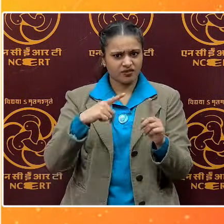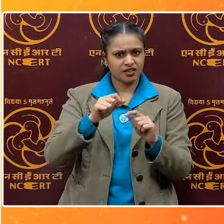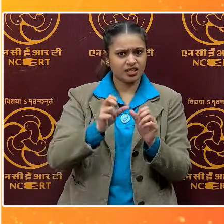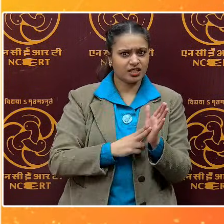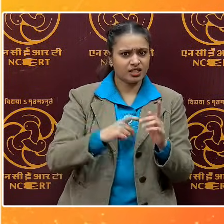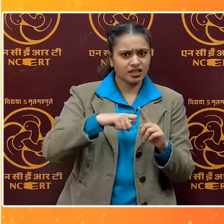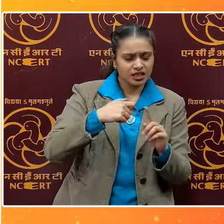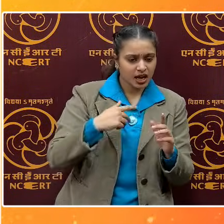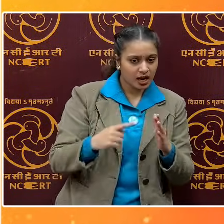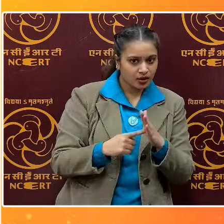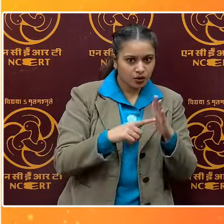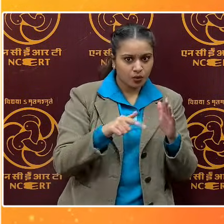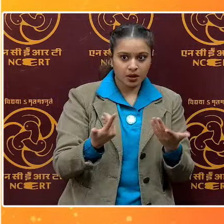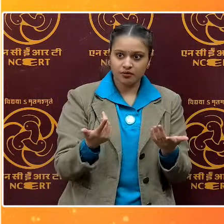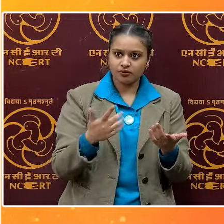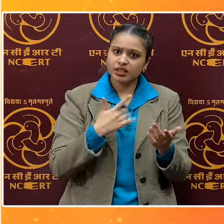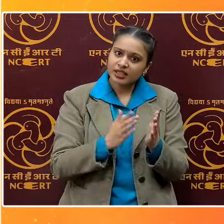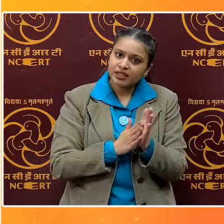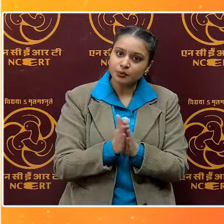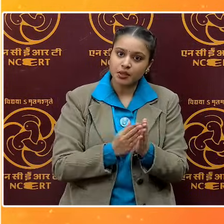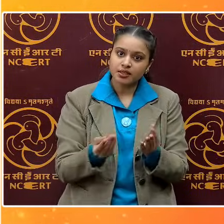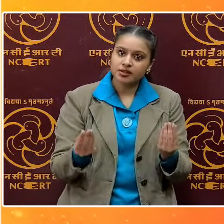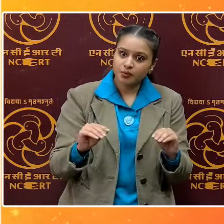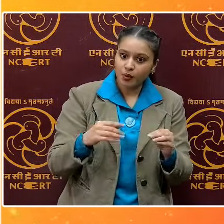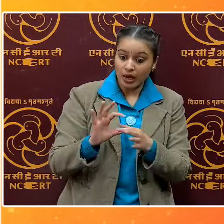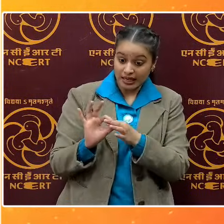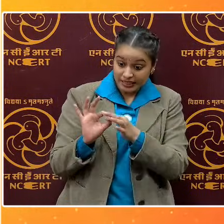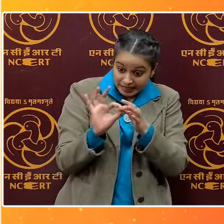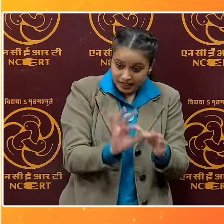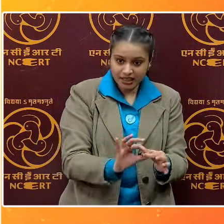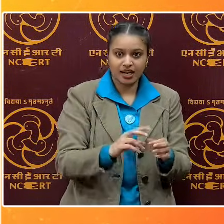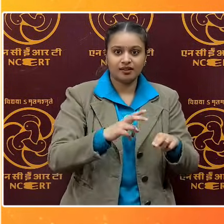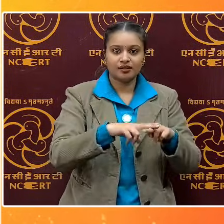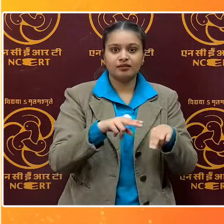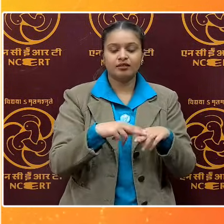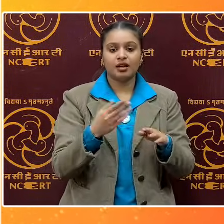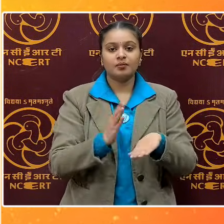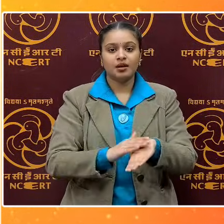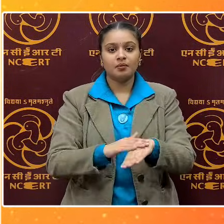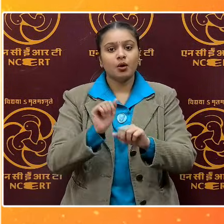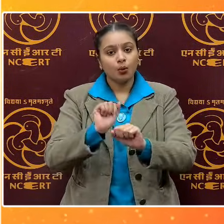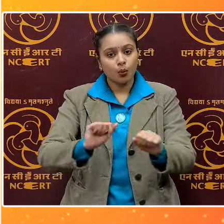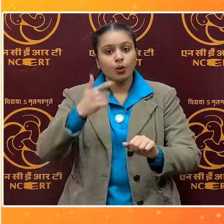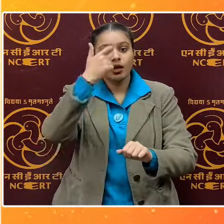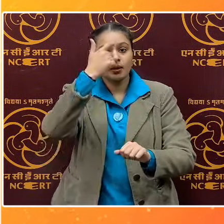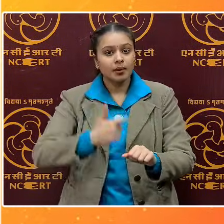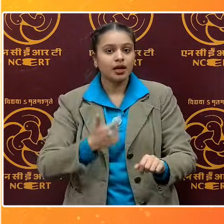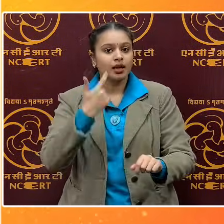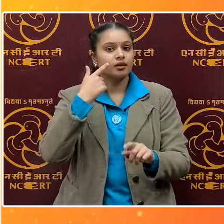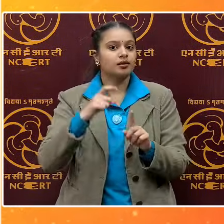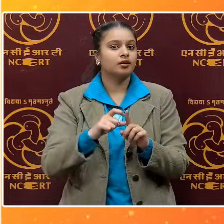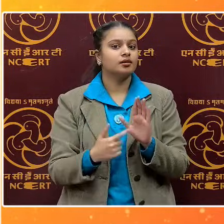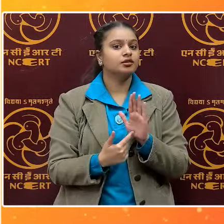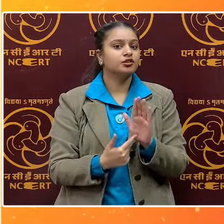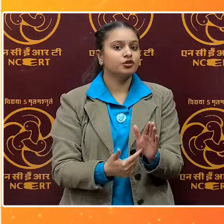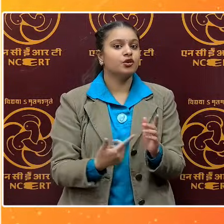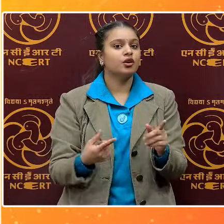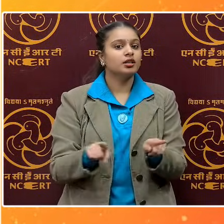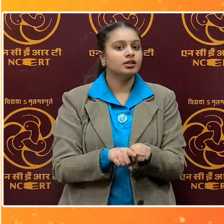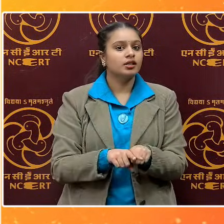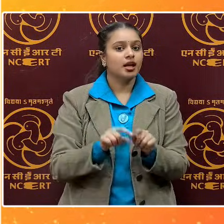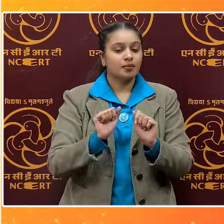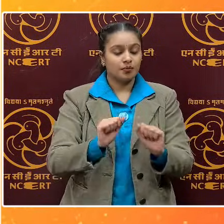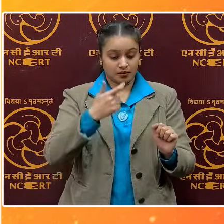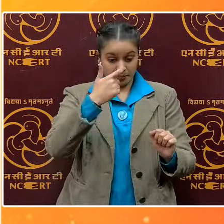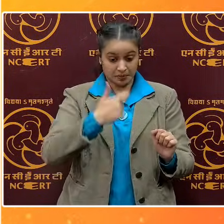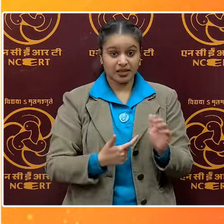is equally interesting. And they're you depicting the relate with culture. that because it is your personality, your identity. It tells about